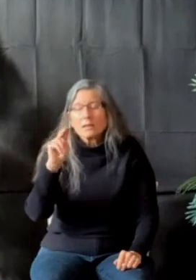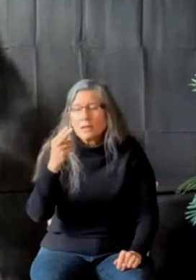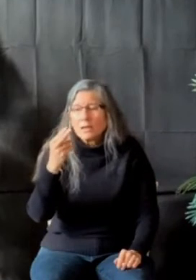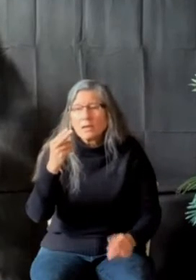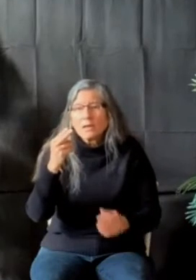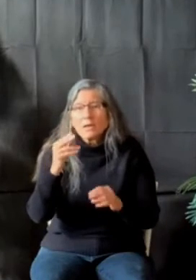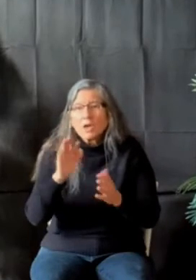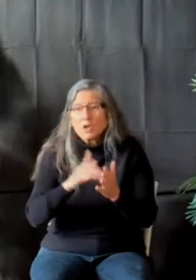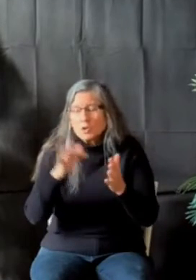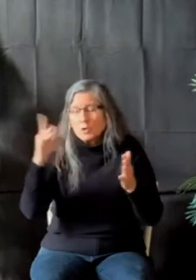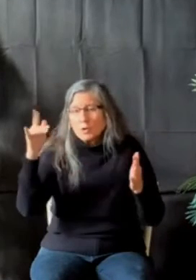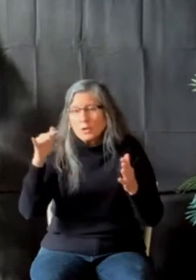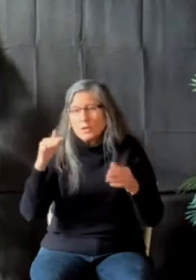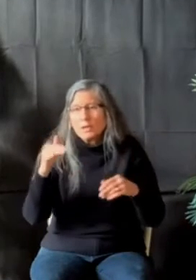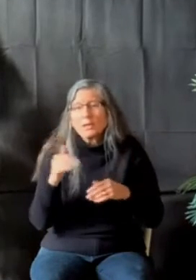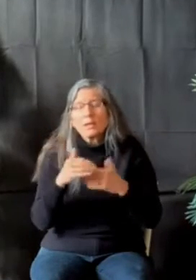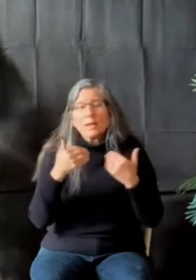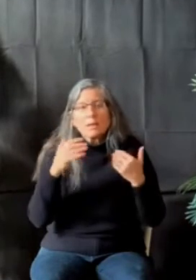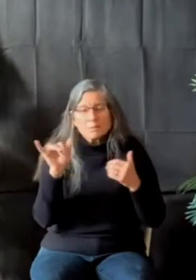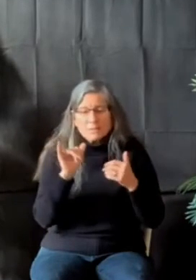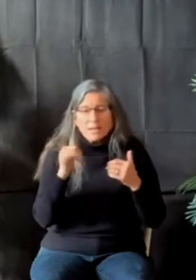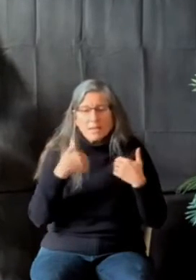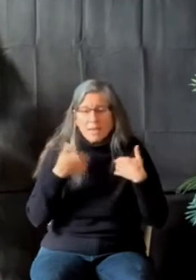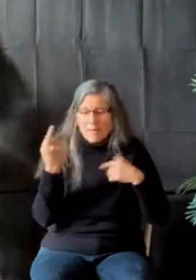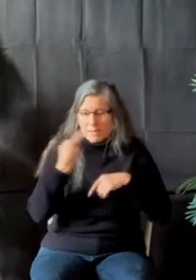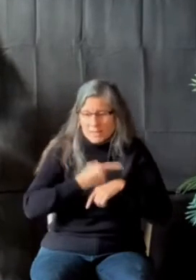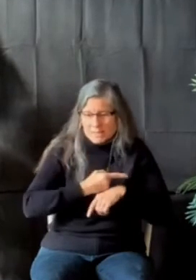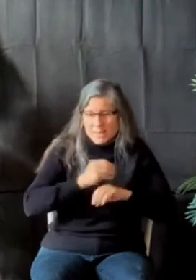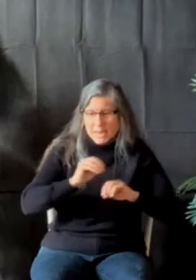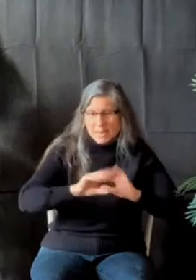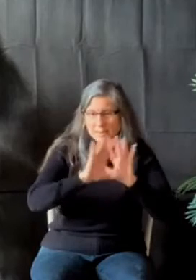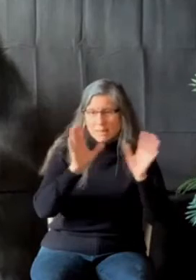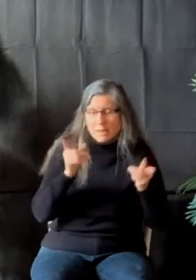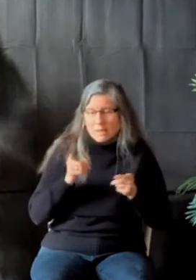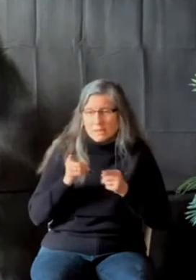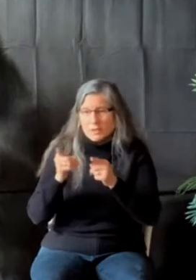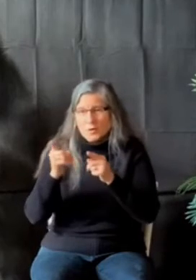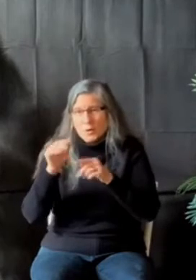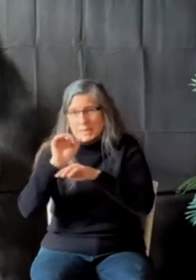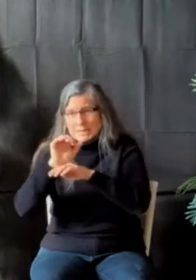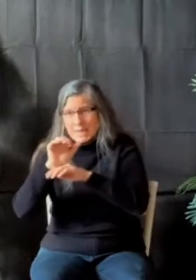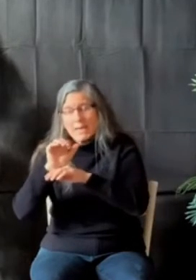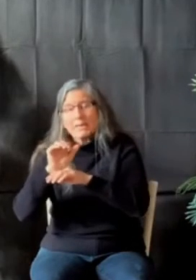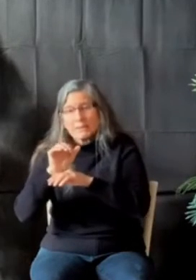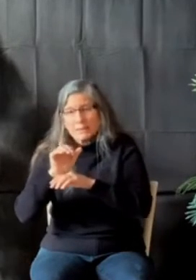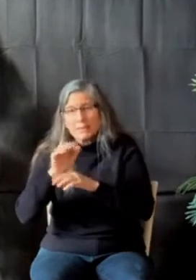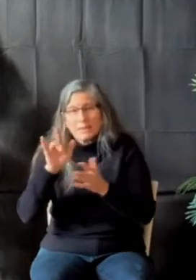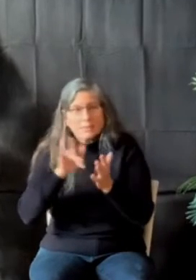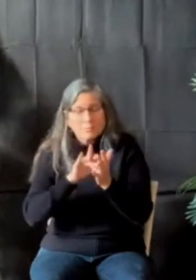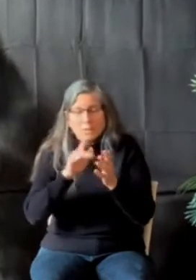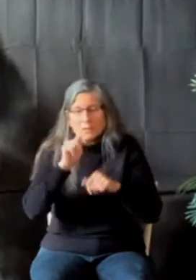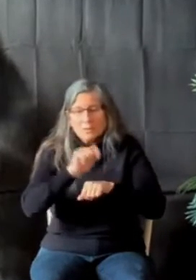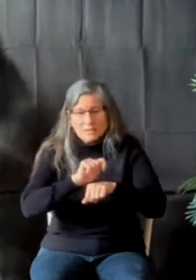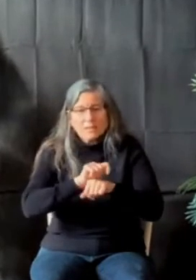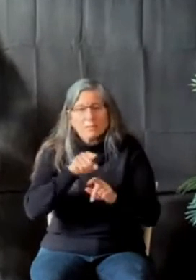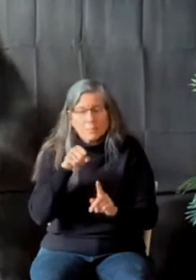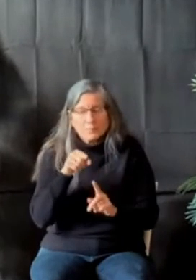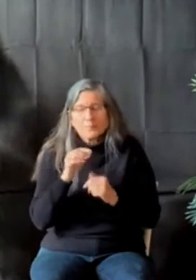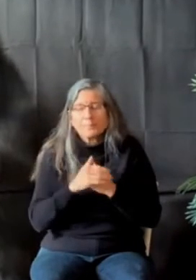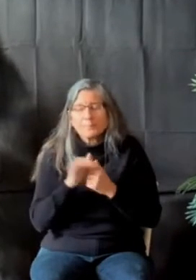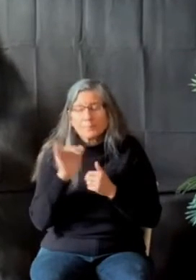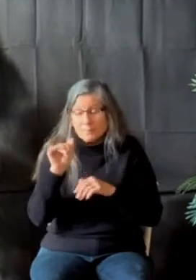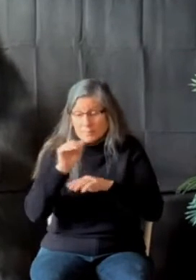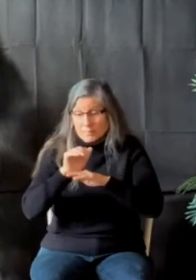of fire by night, and it was like having daylight in the midst of the temple at all times. And so here,